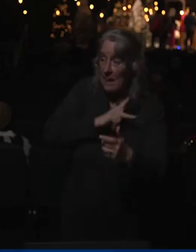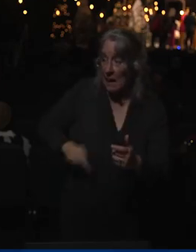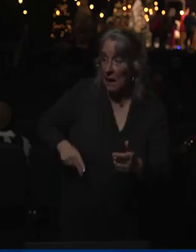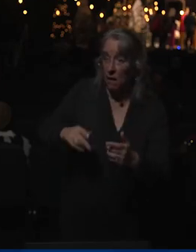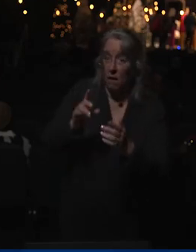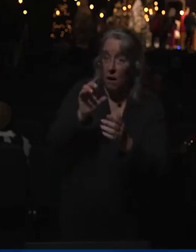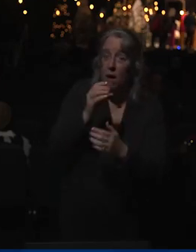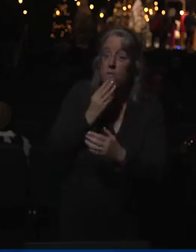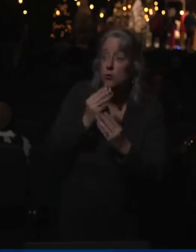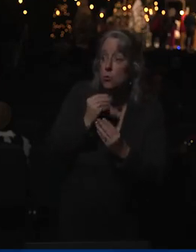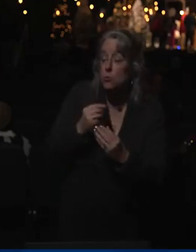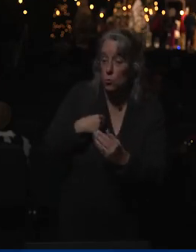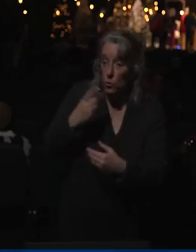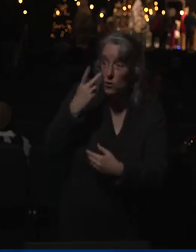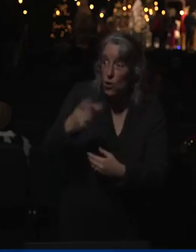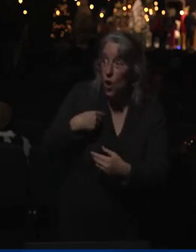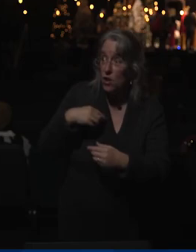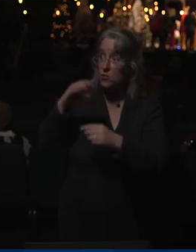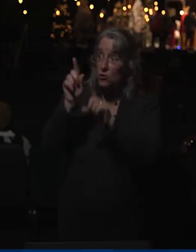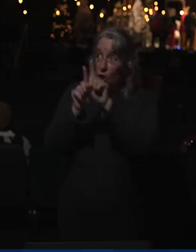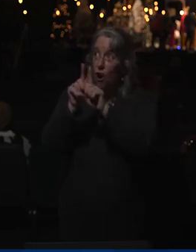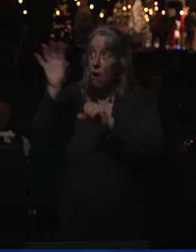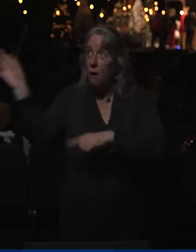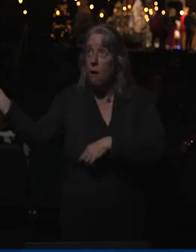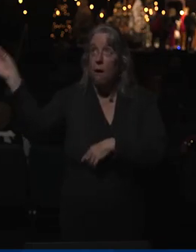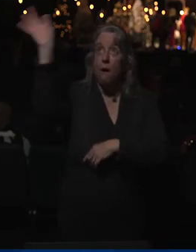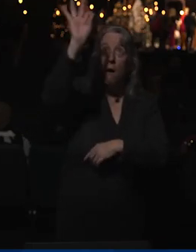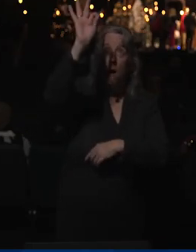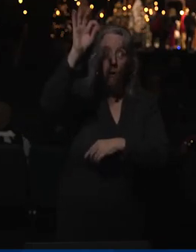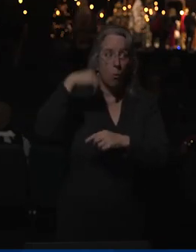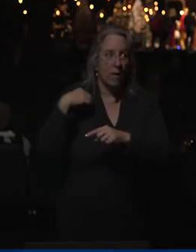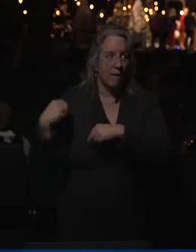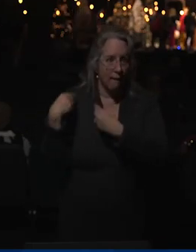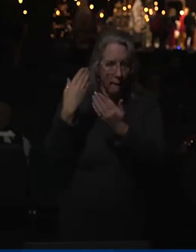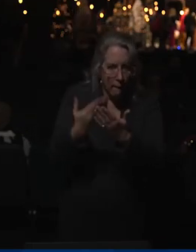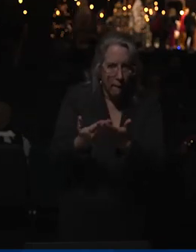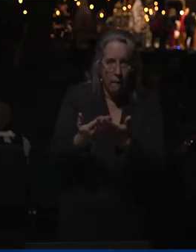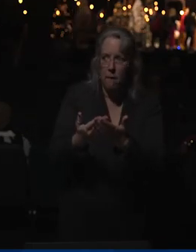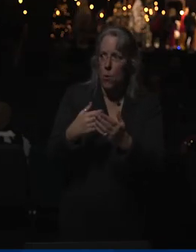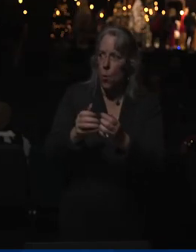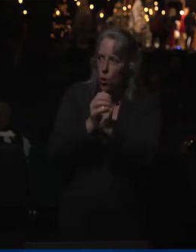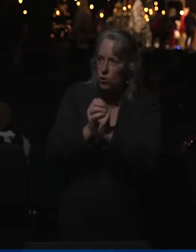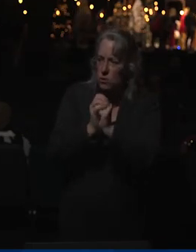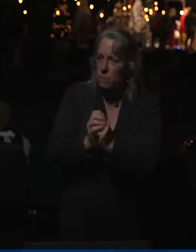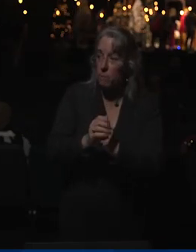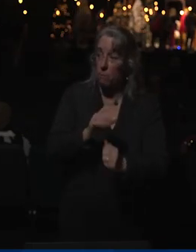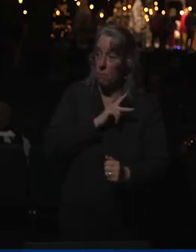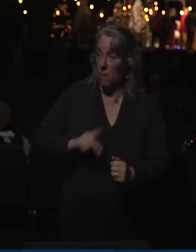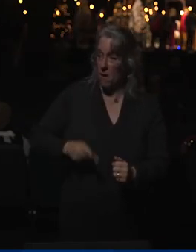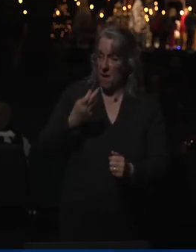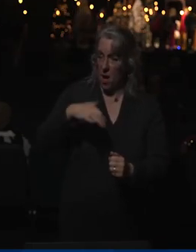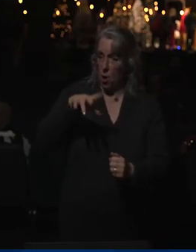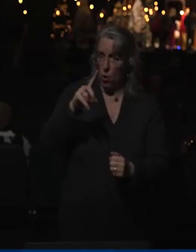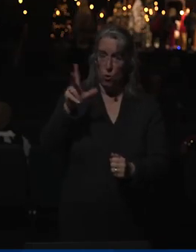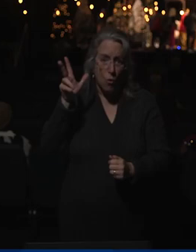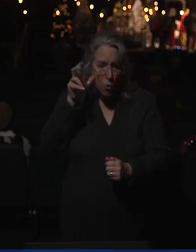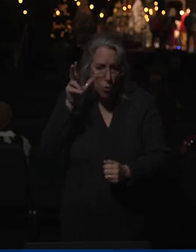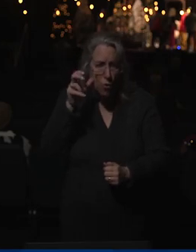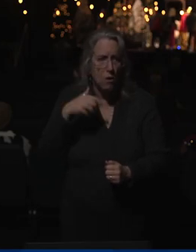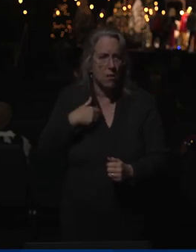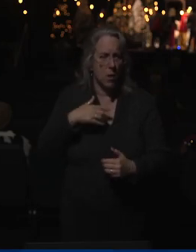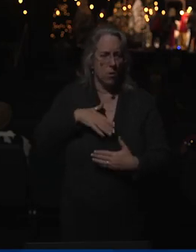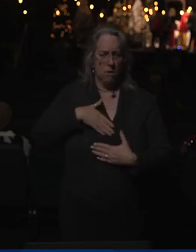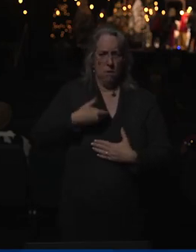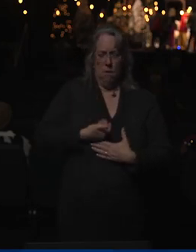him." When King Herod heard this, he was disturbed, and all Jerusalem with him.